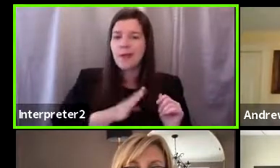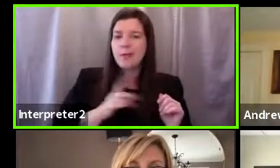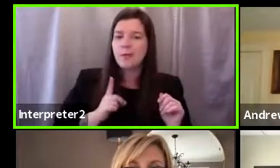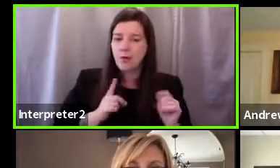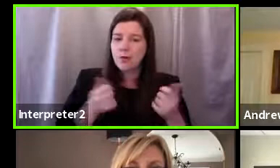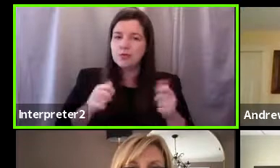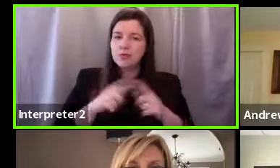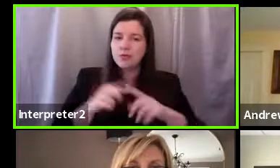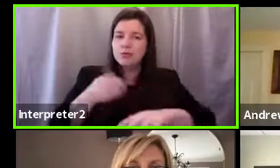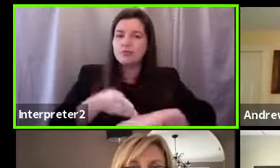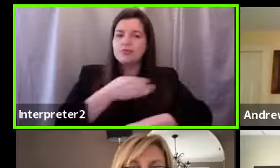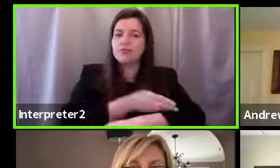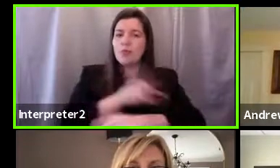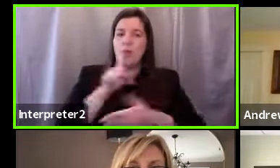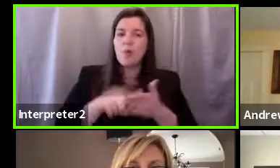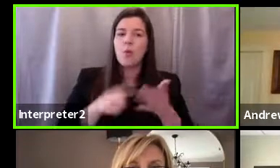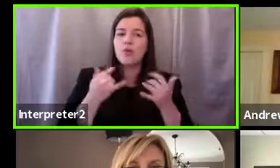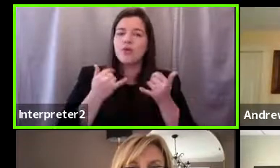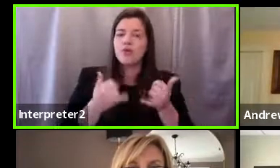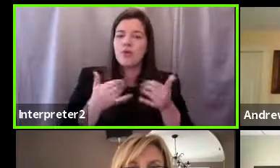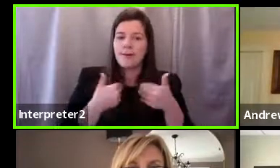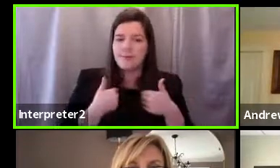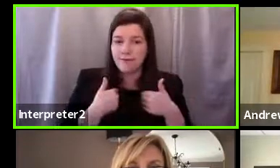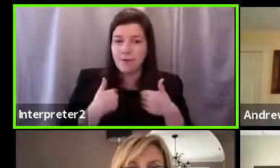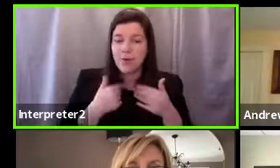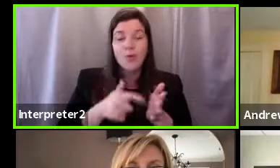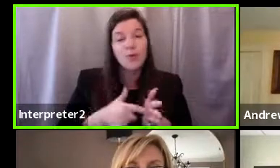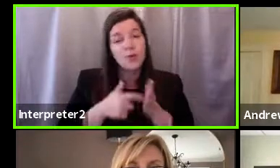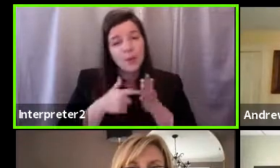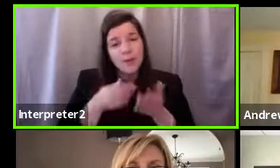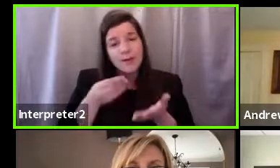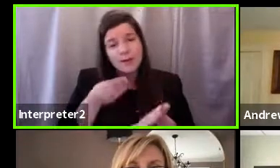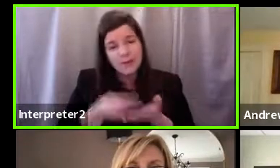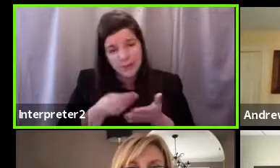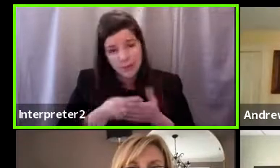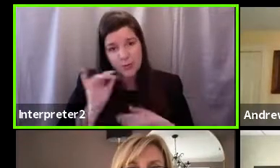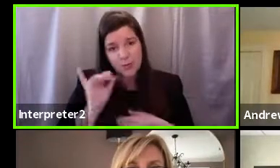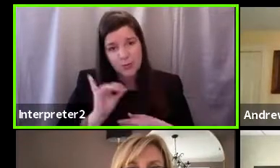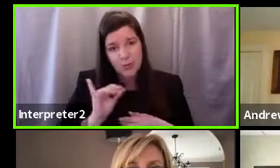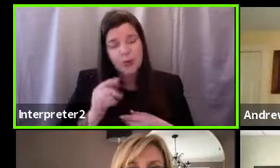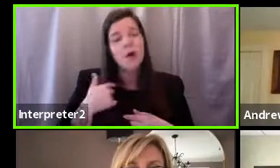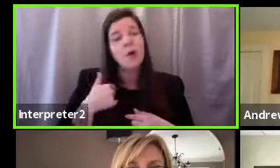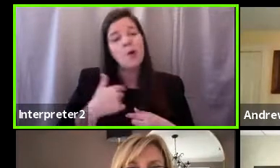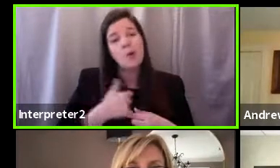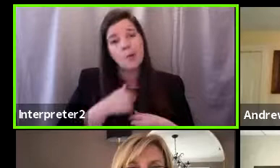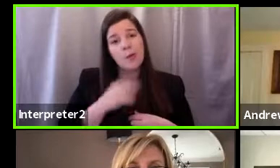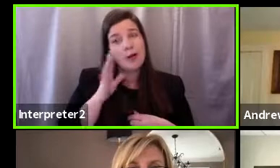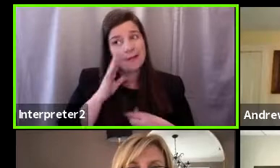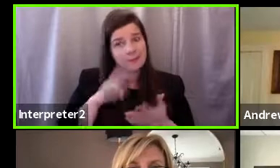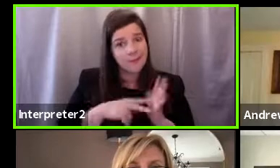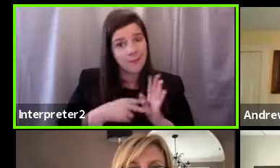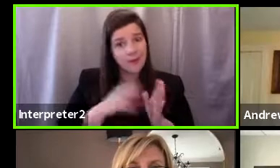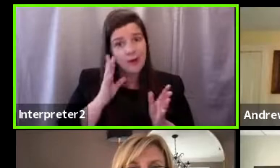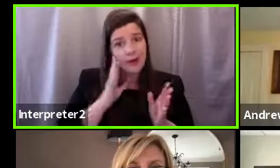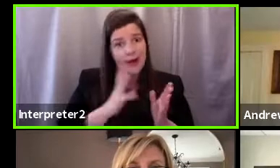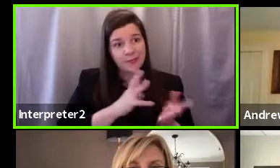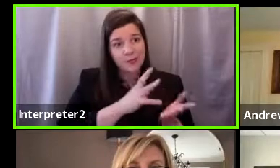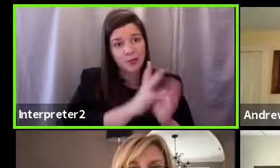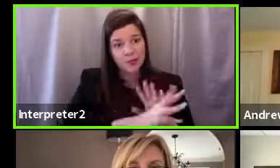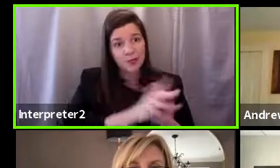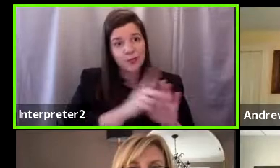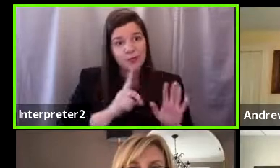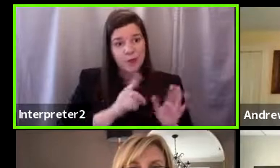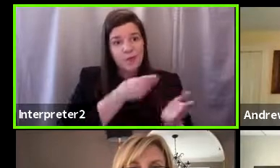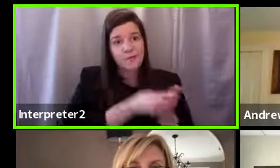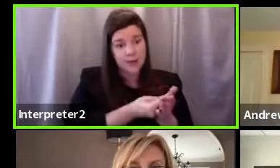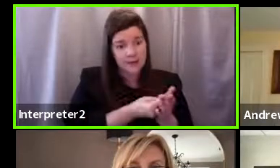we currently have in place. And that requires our funds as well. So we would have to draw down on the funds that we have in order